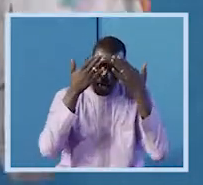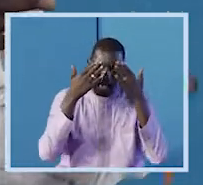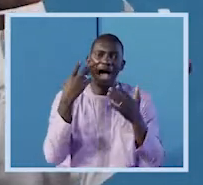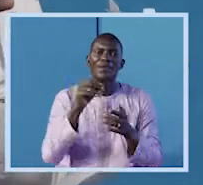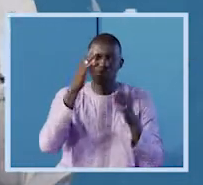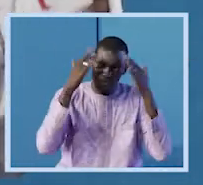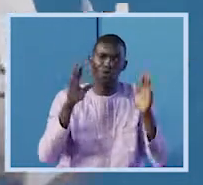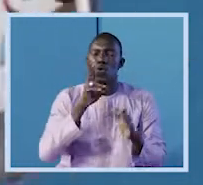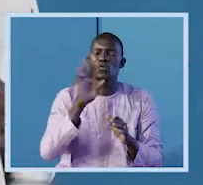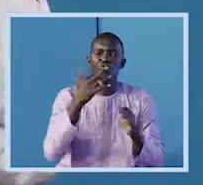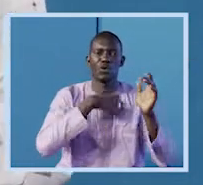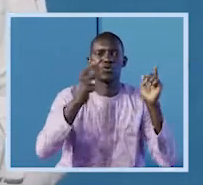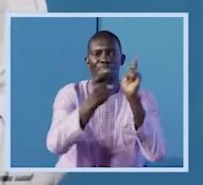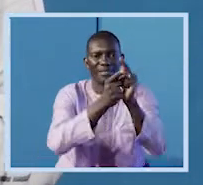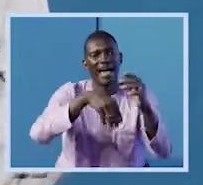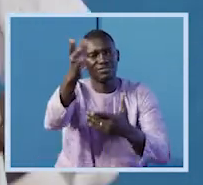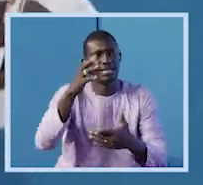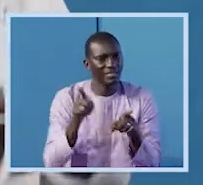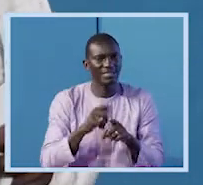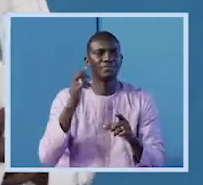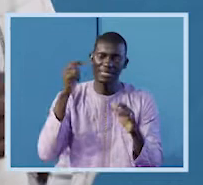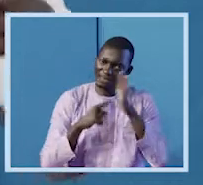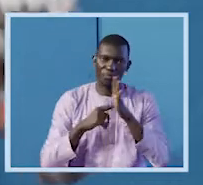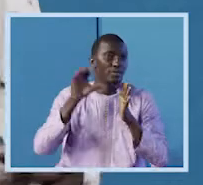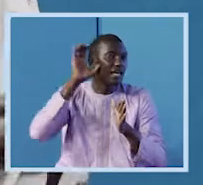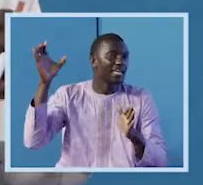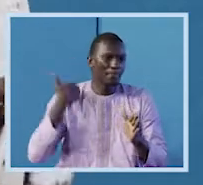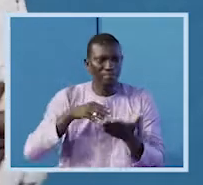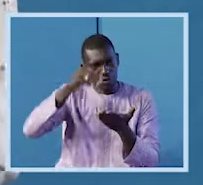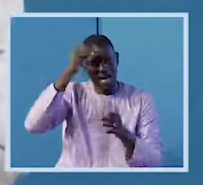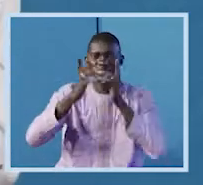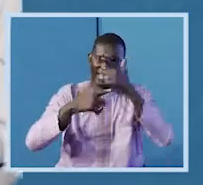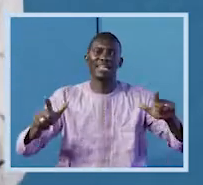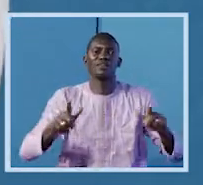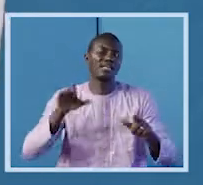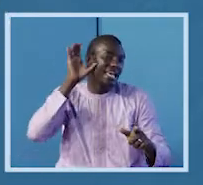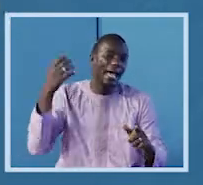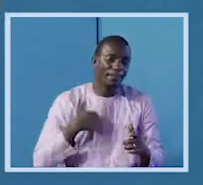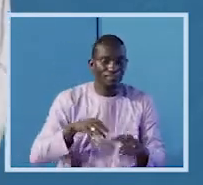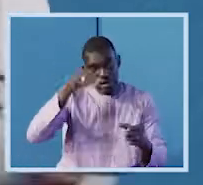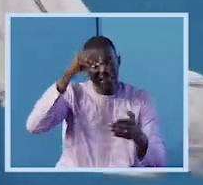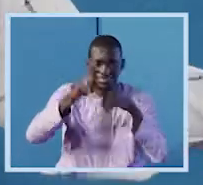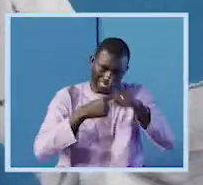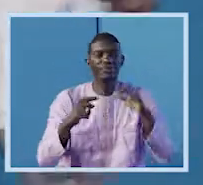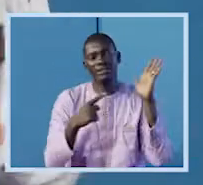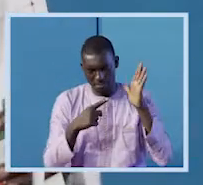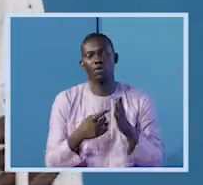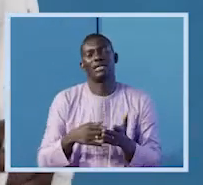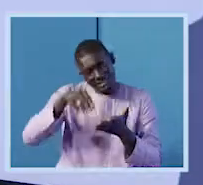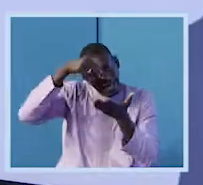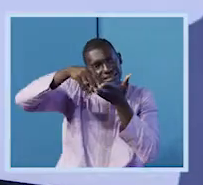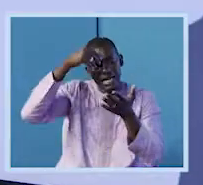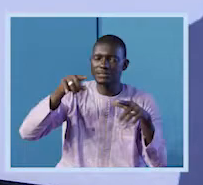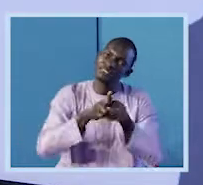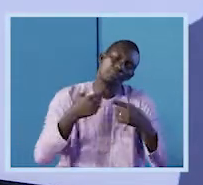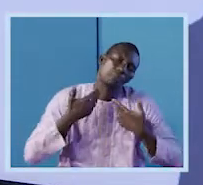going to meet. Definitely. And what that person is suffering from. So sometimes we have to work on adjusting to be able to accommodate everybody. So